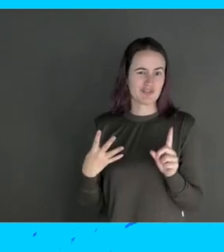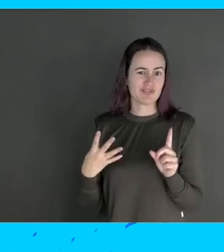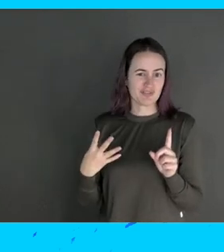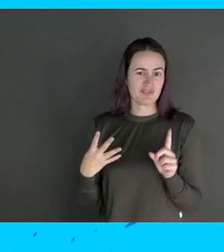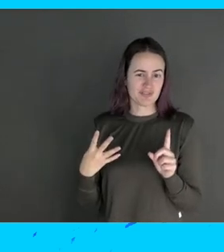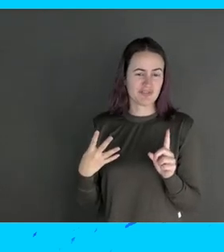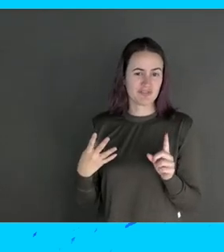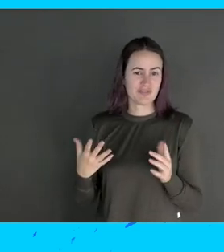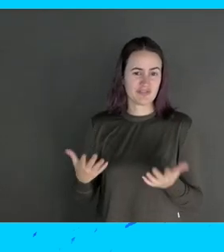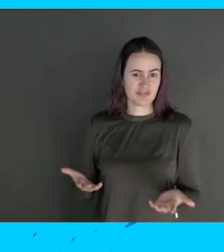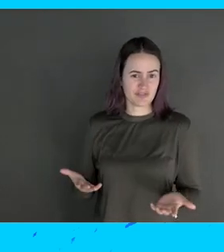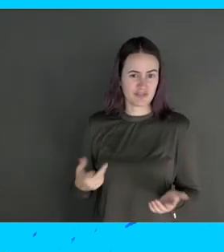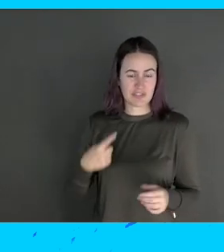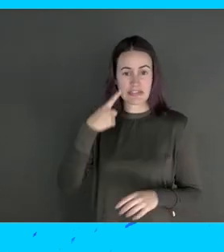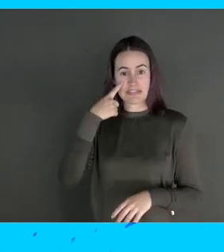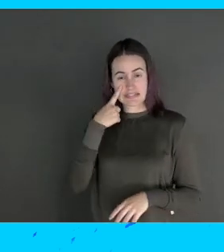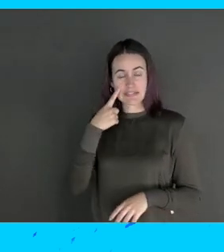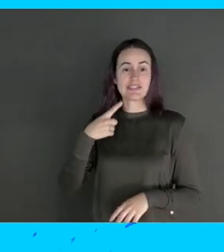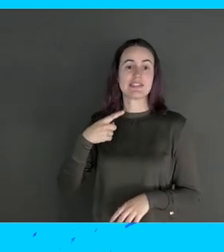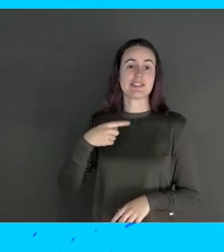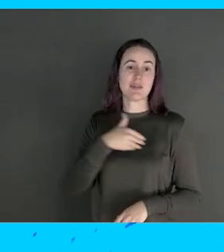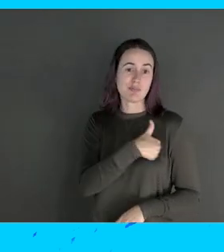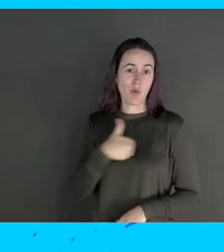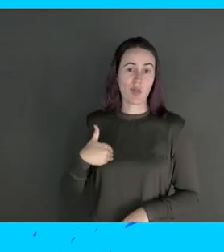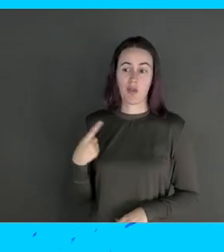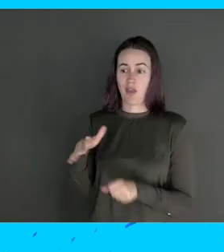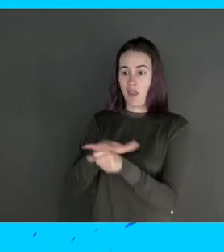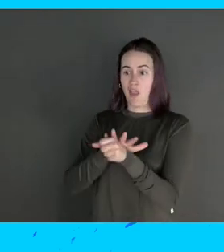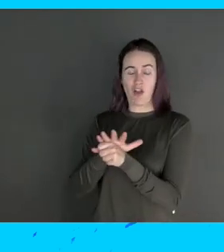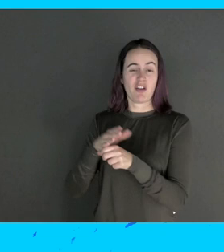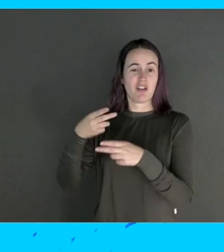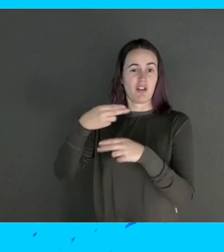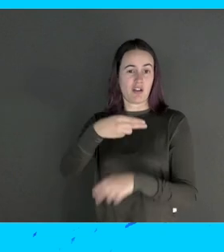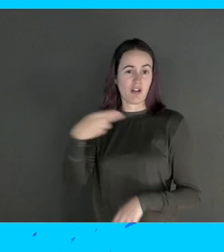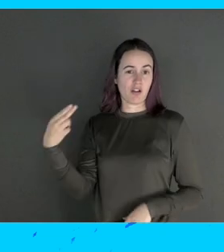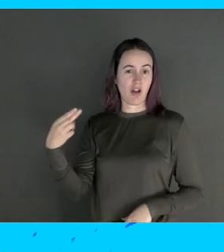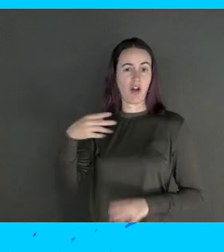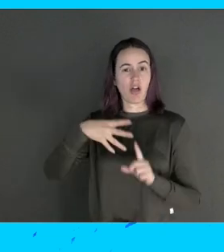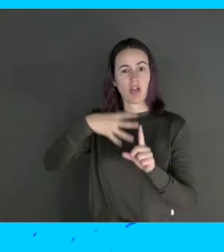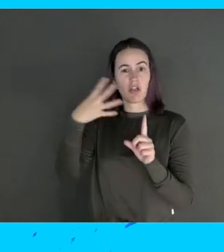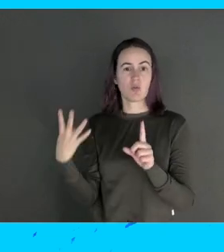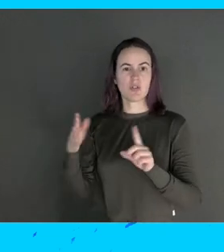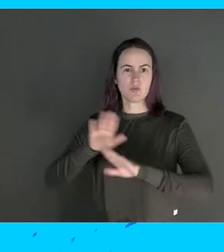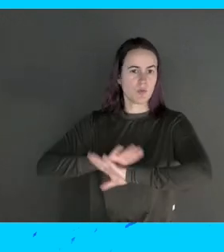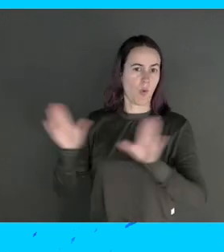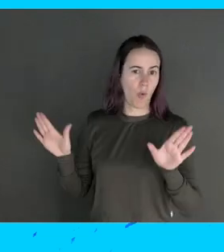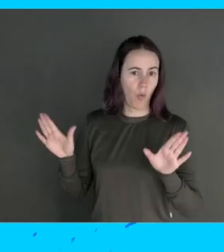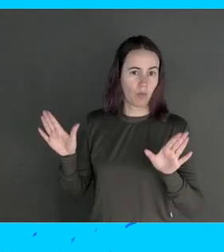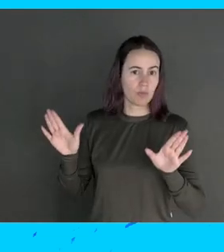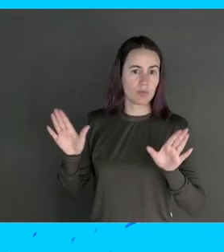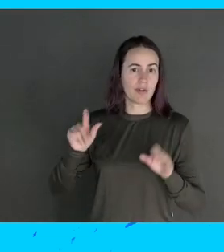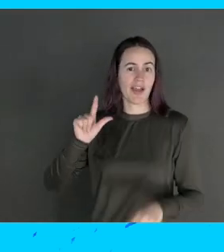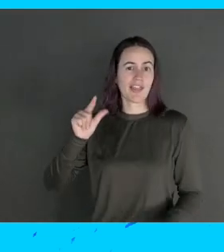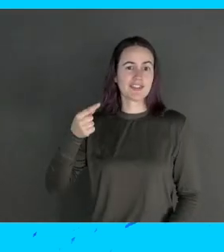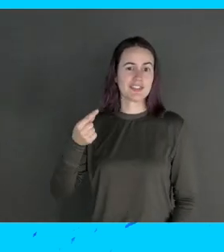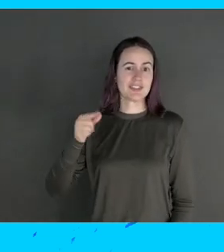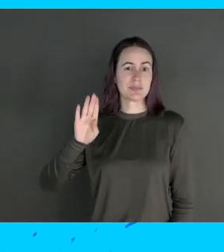LGBT free zones in Poland, as they call them, the bans on sexual and reproductive health information in